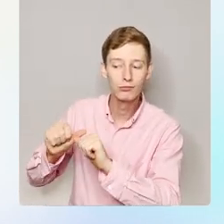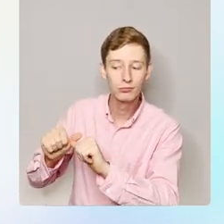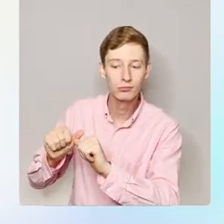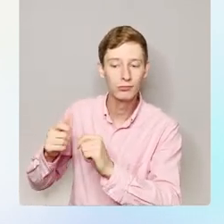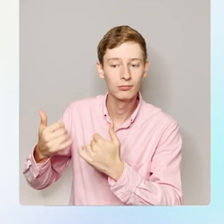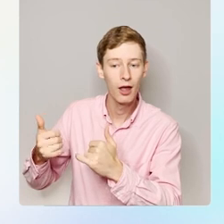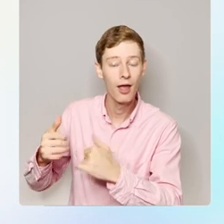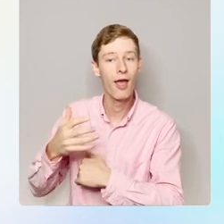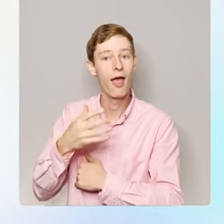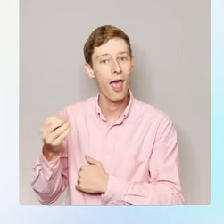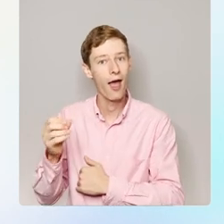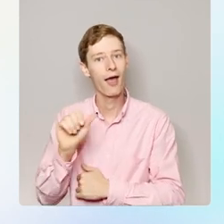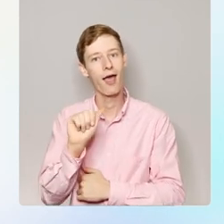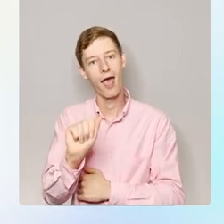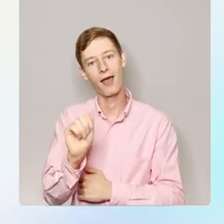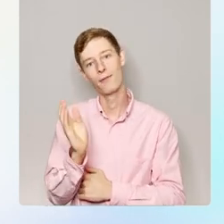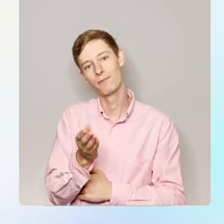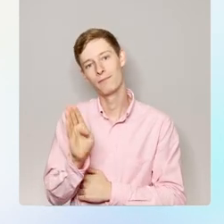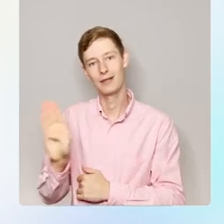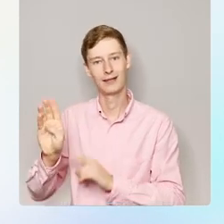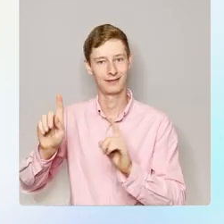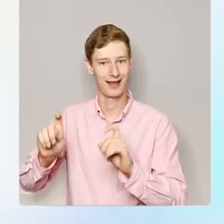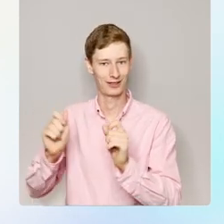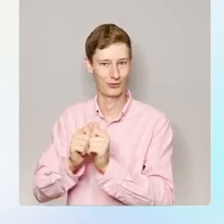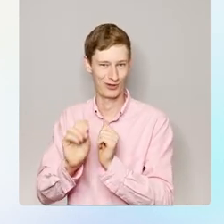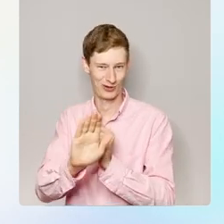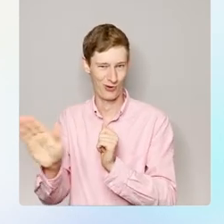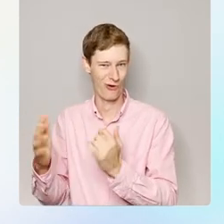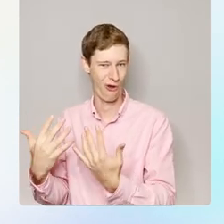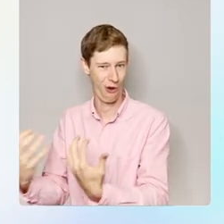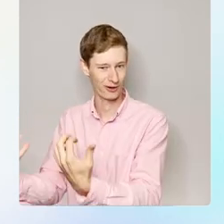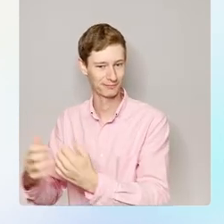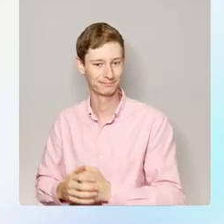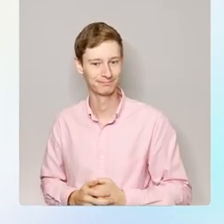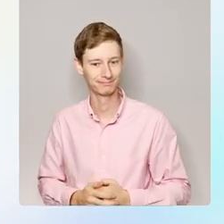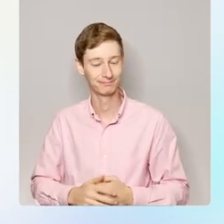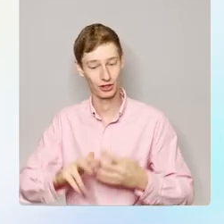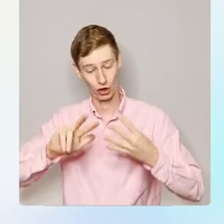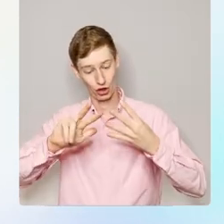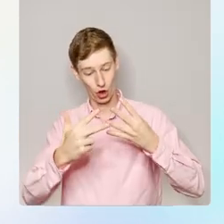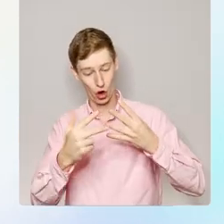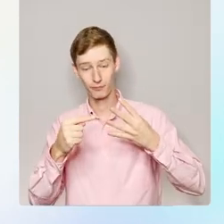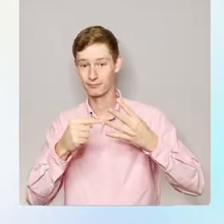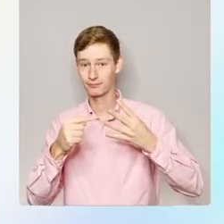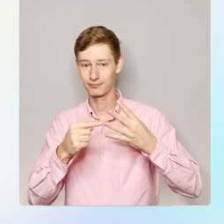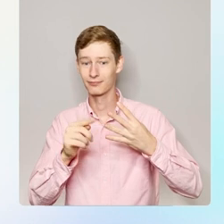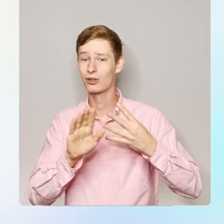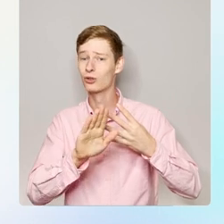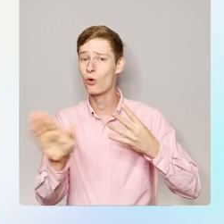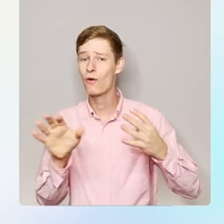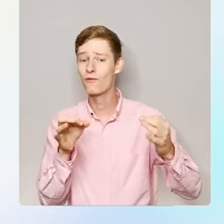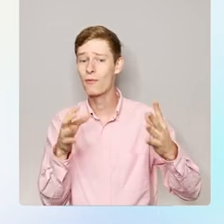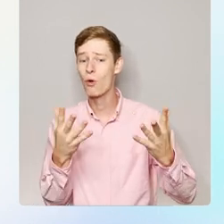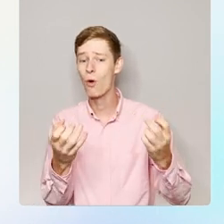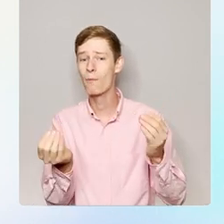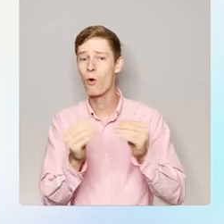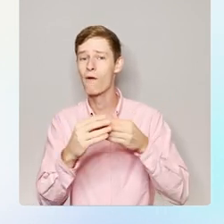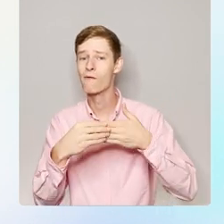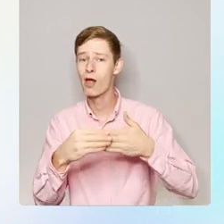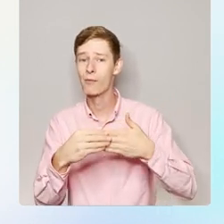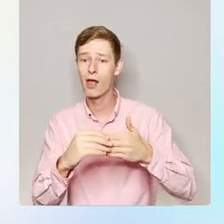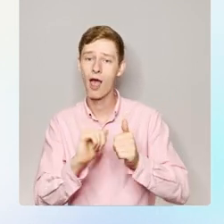A/B testing it with your audience. Third, we've heard you ask for more flexibility